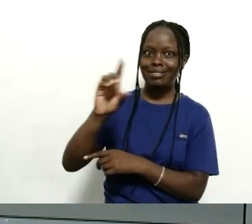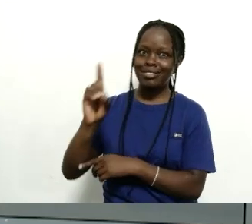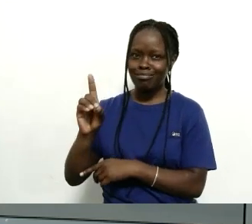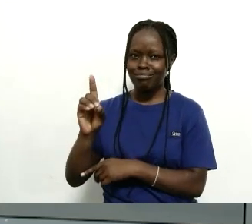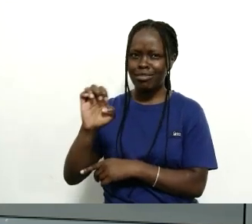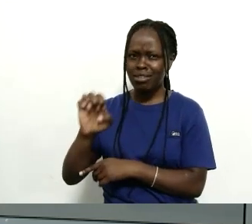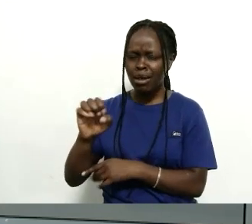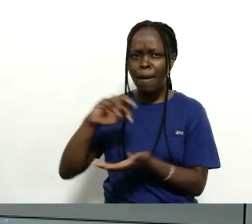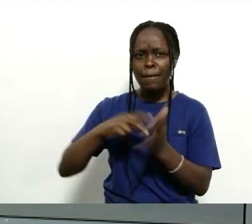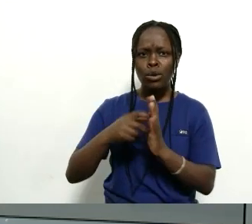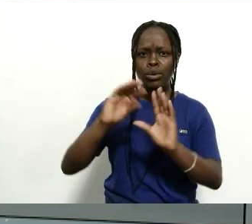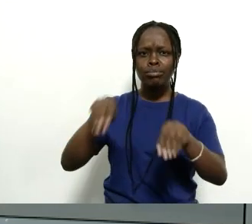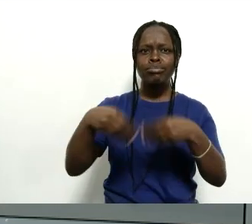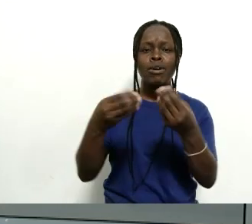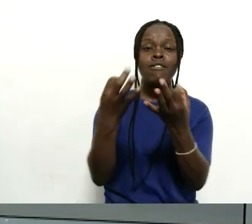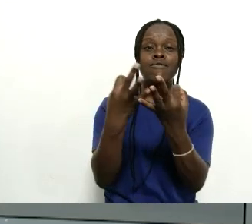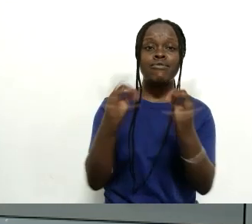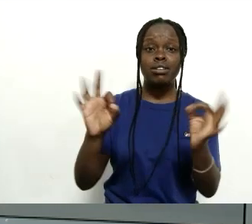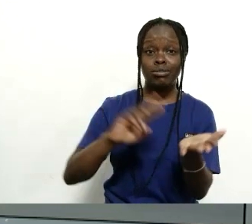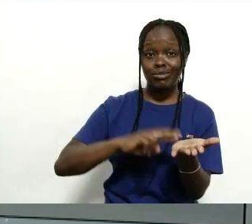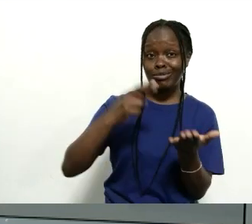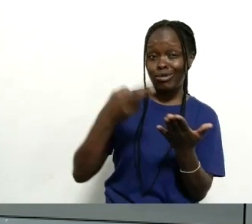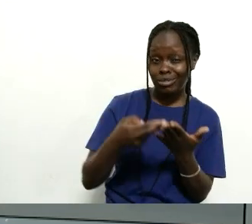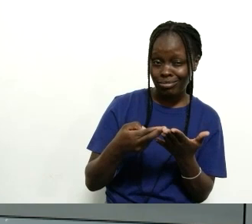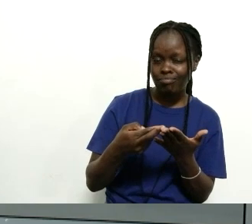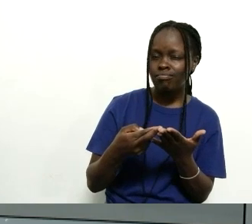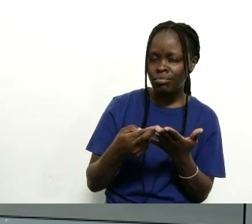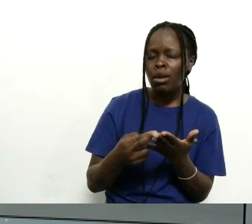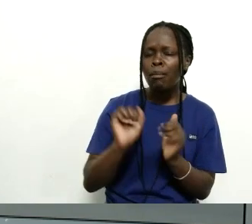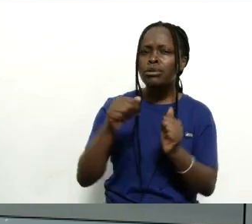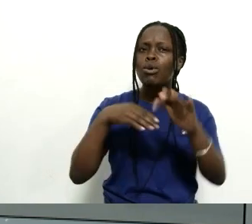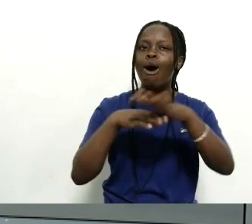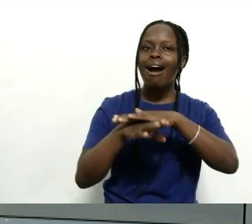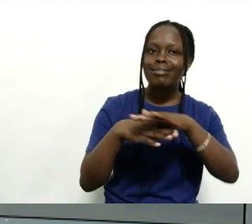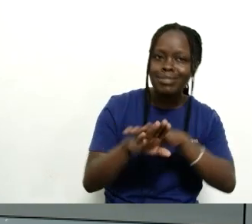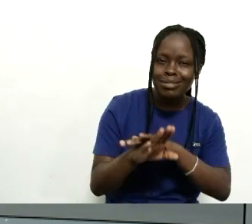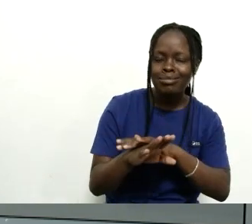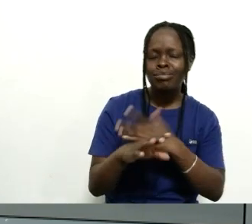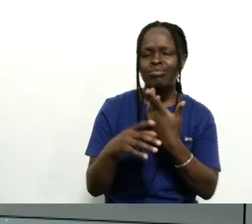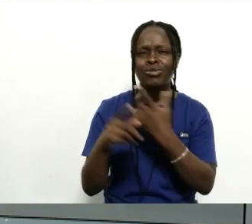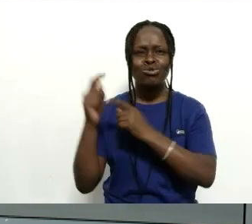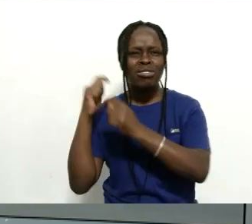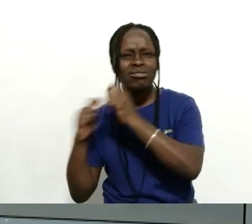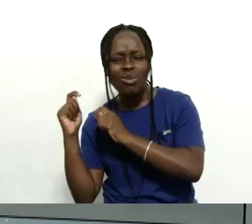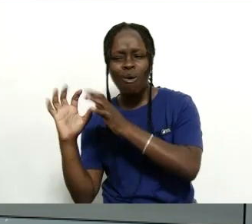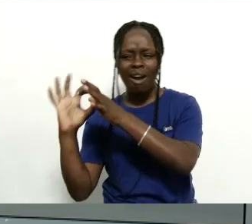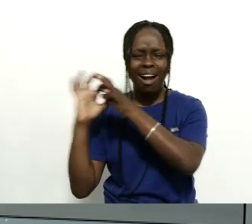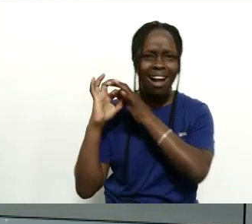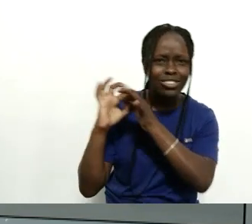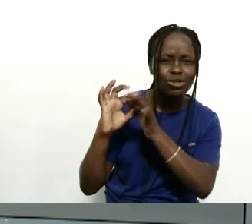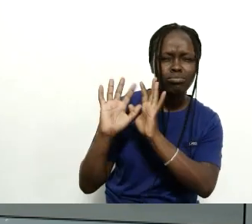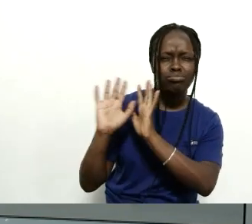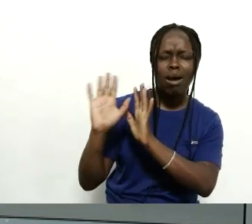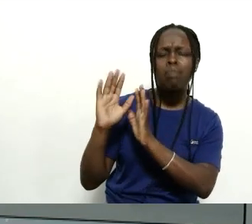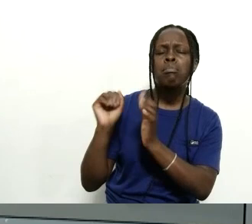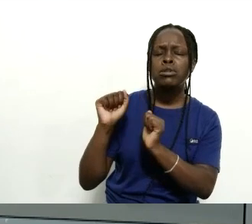terms of how you're able to do hybrid learning through your platforms and also especially reaching some of the marginalized communities, those who might be out